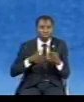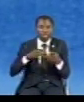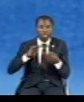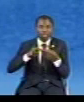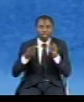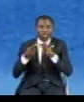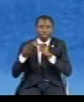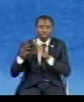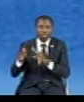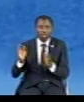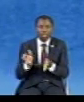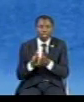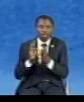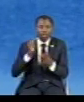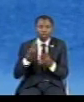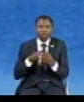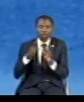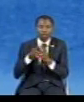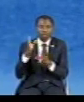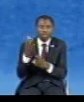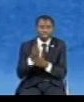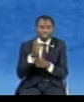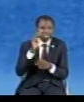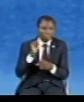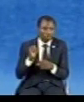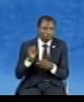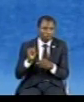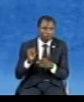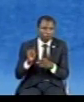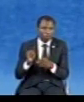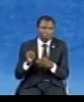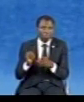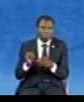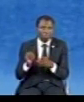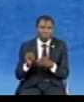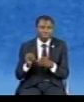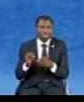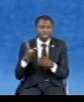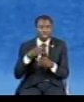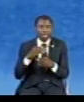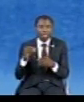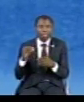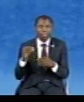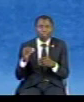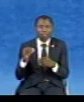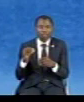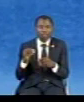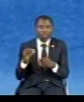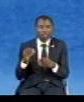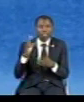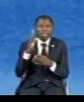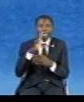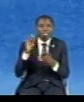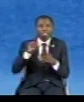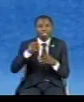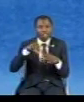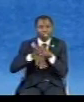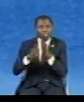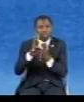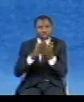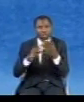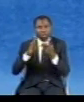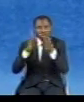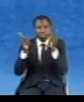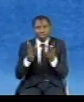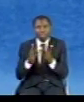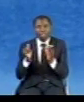that the baby will, what he sees that the baby will die, and some other of my baby will